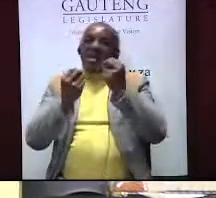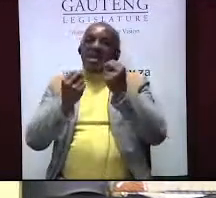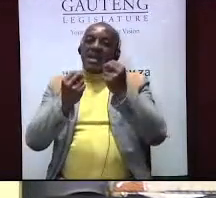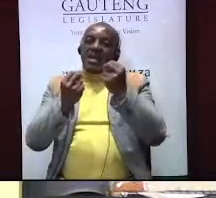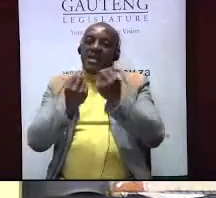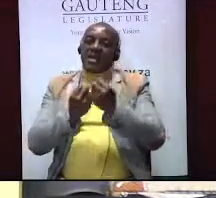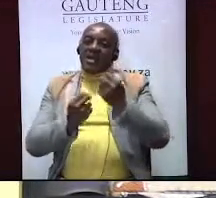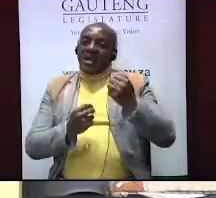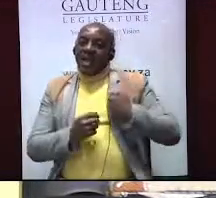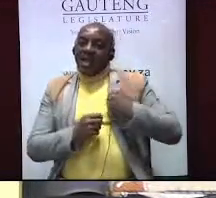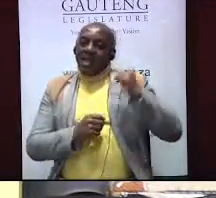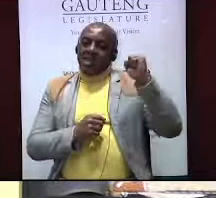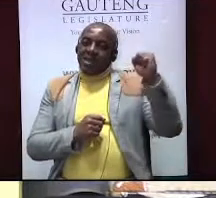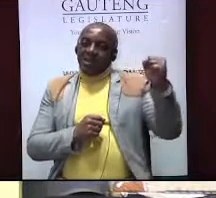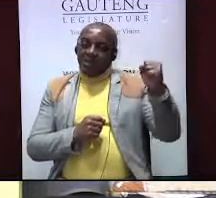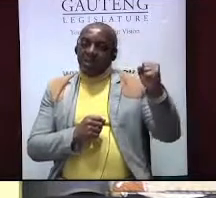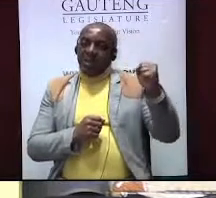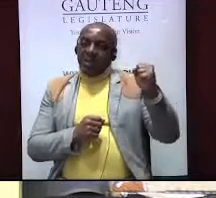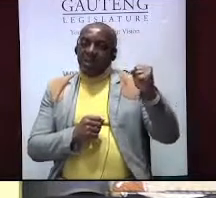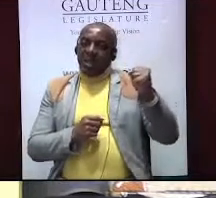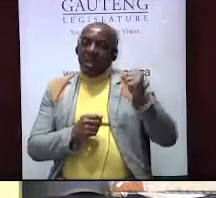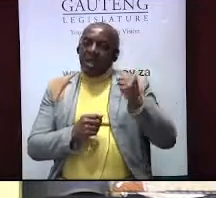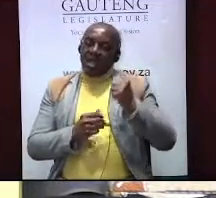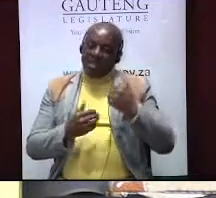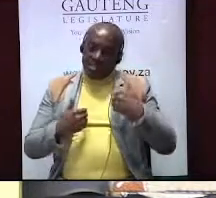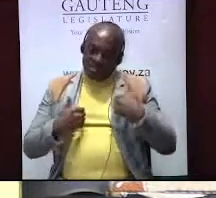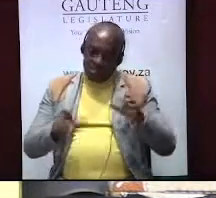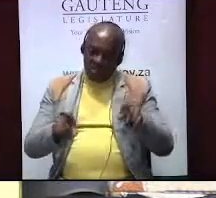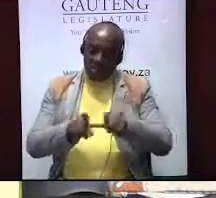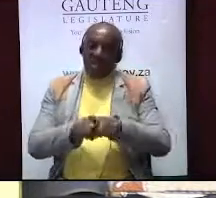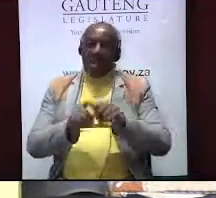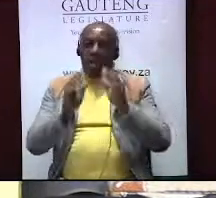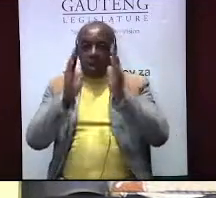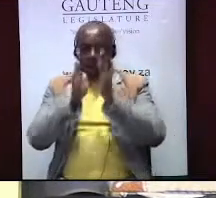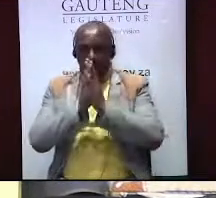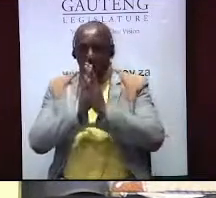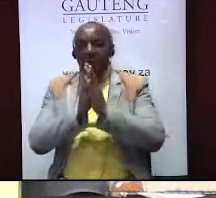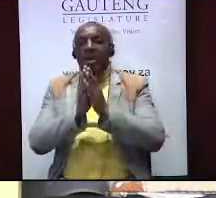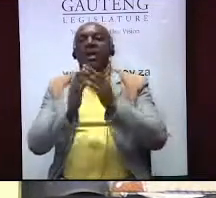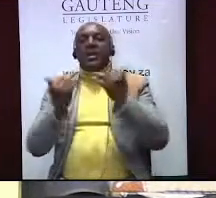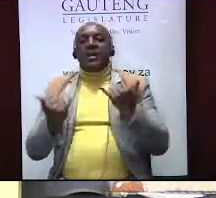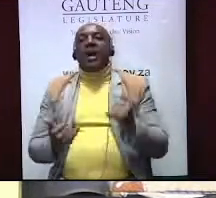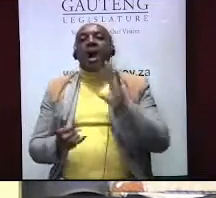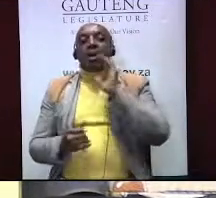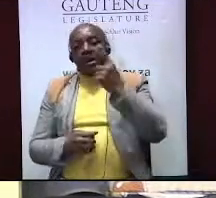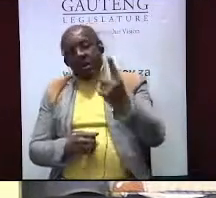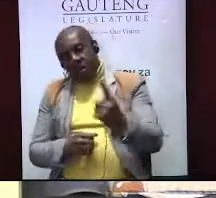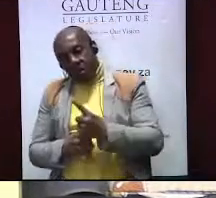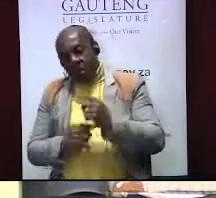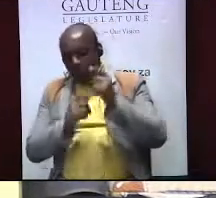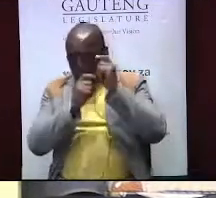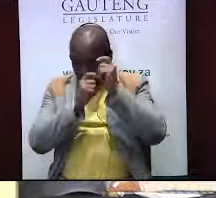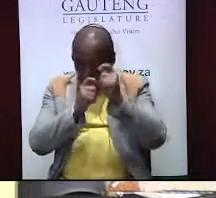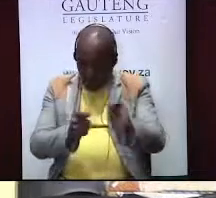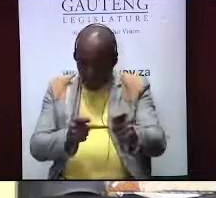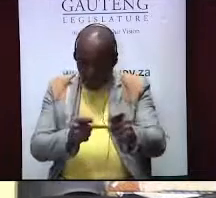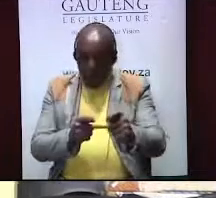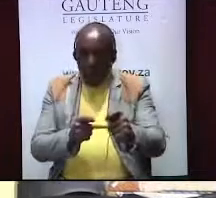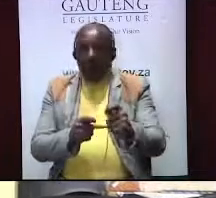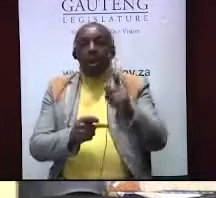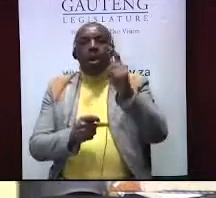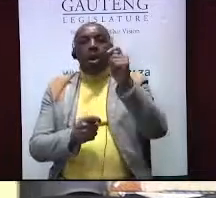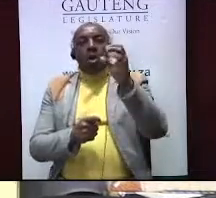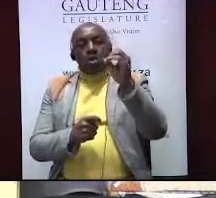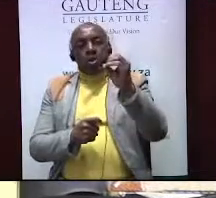equated the prayer, the opening prayer. But I will now call upon Honorable Bishop Ethel